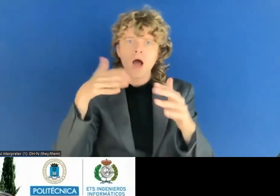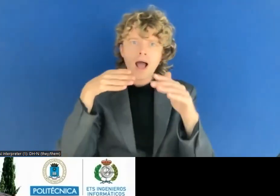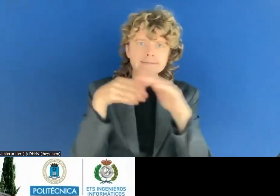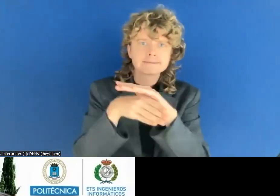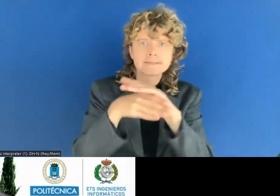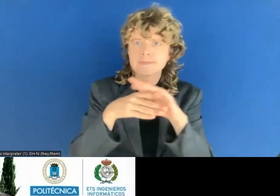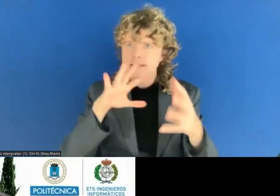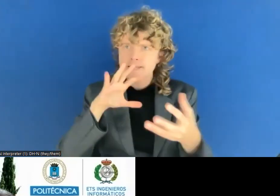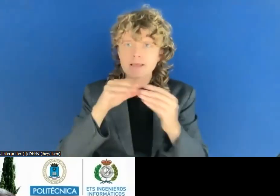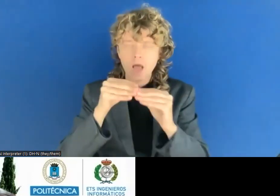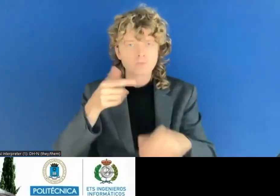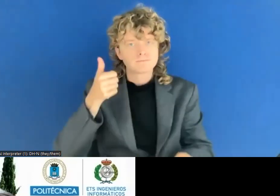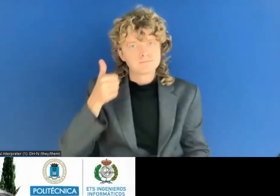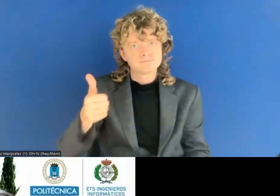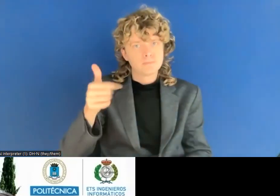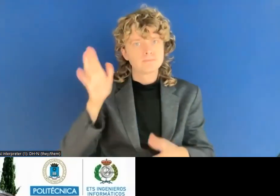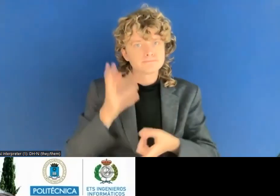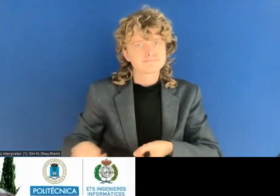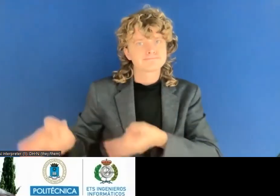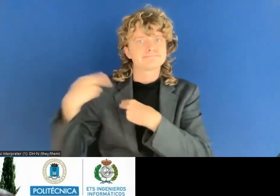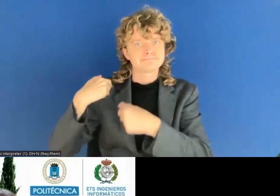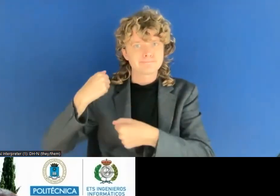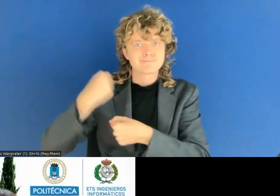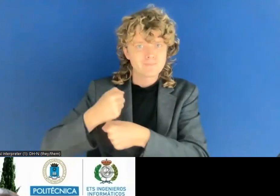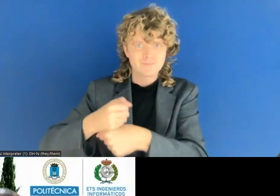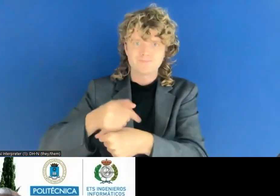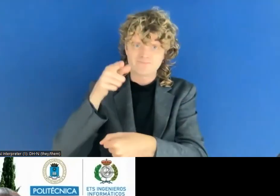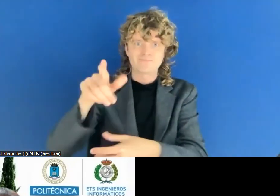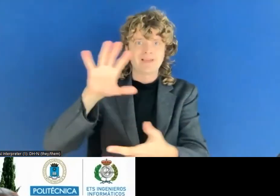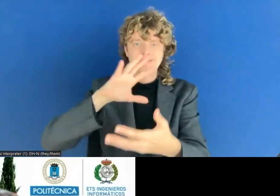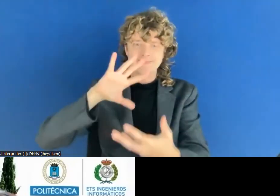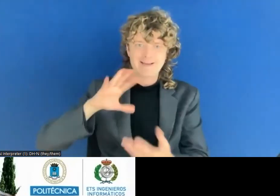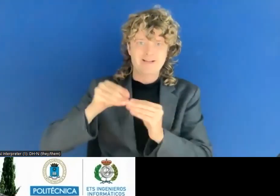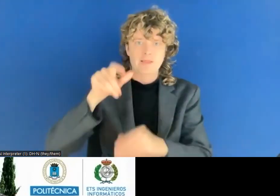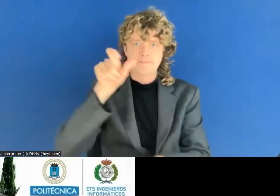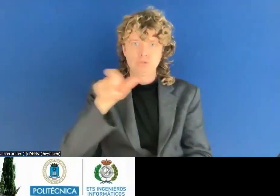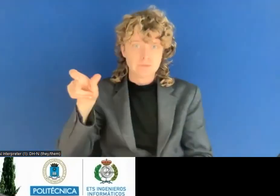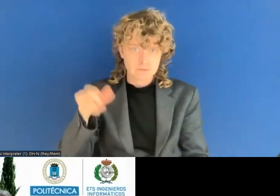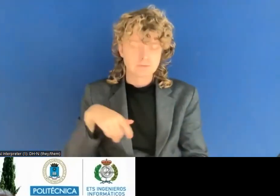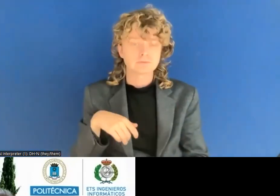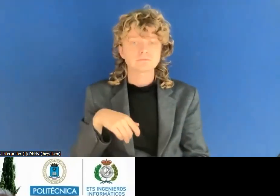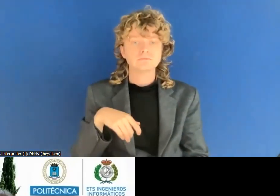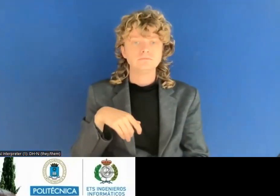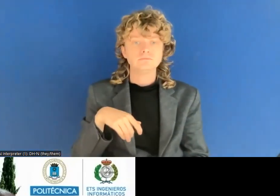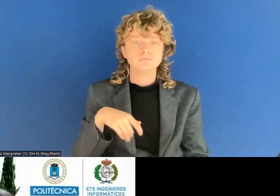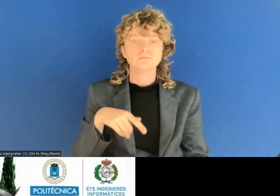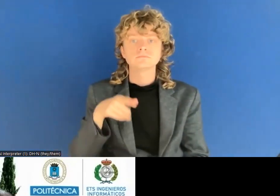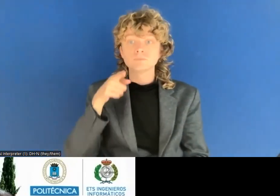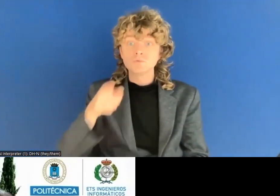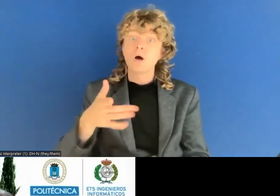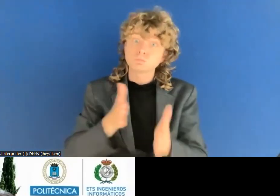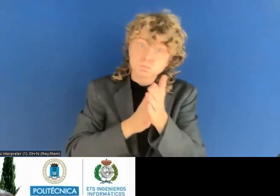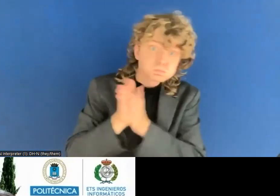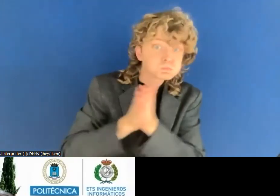developer. Yeah. And the old example of Flash that I use, I mean, if you're really interested in that new way of interaction, then you do the work and you learn the standard and